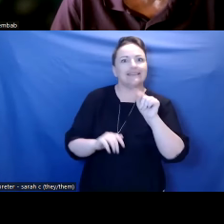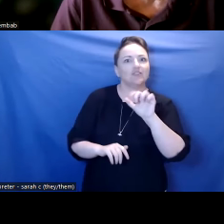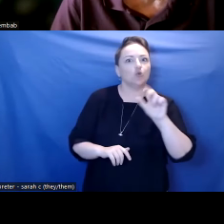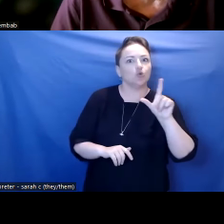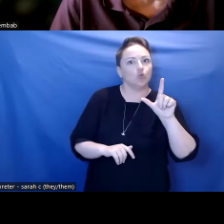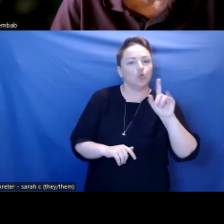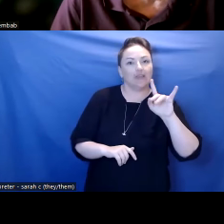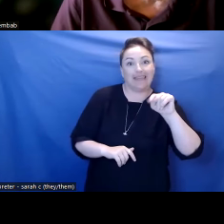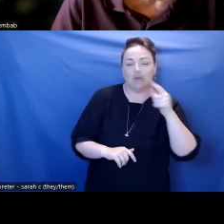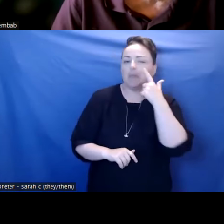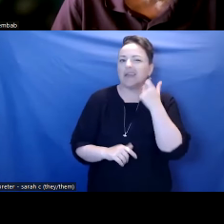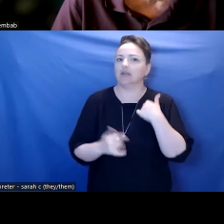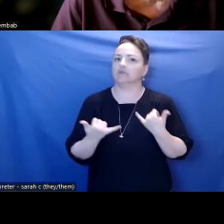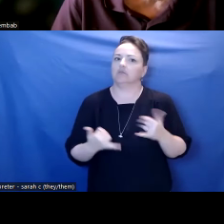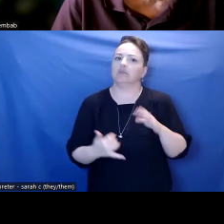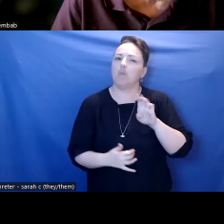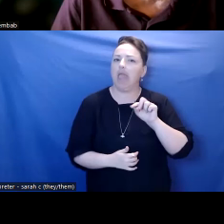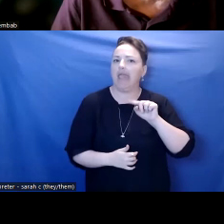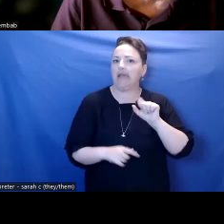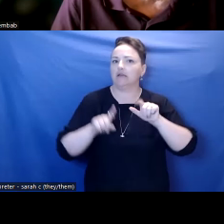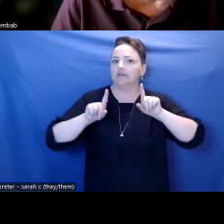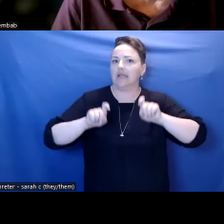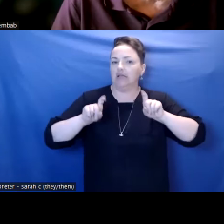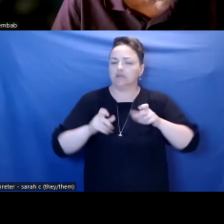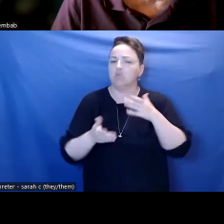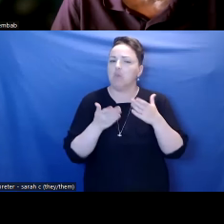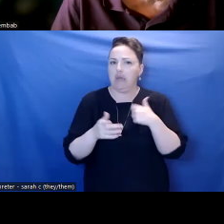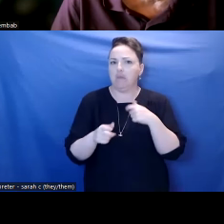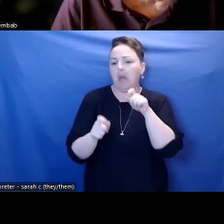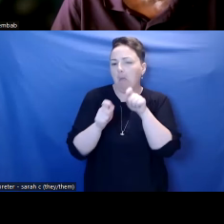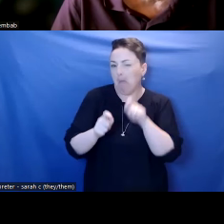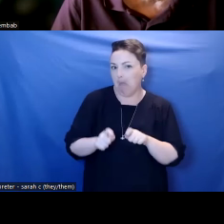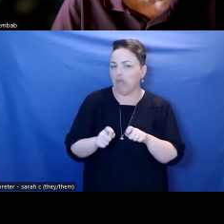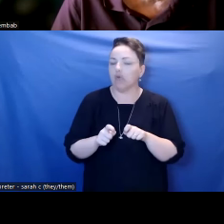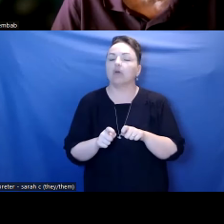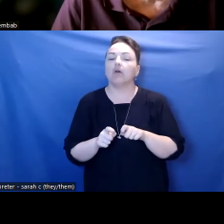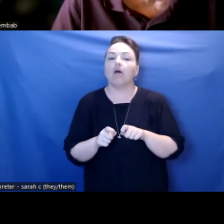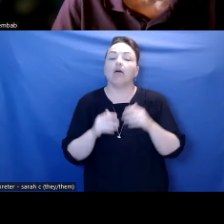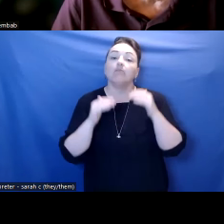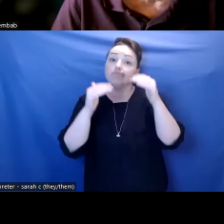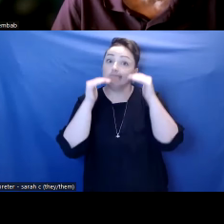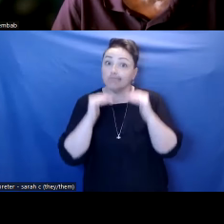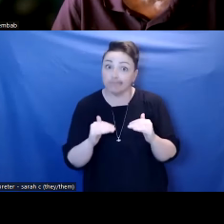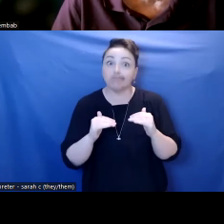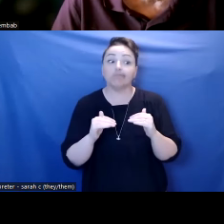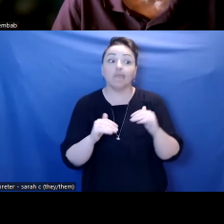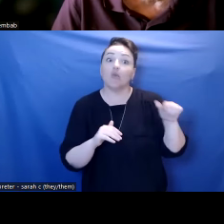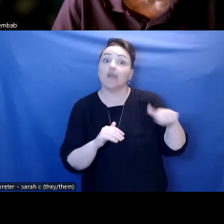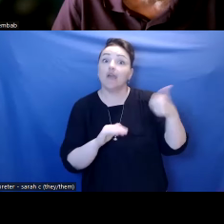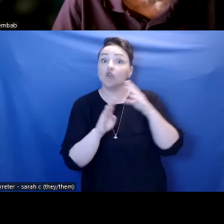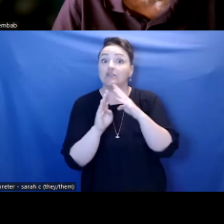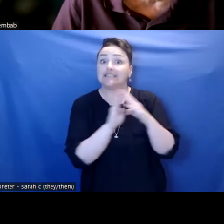are a beta test, so it might tweak it a little bit. And then we would go on and meet with the rest of the cities because we've got 6 in and 9